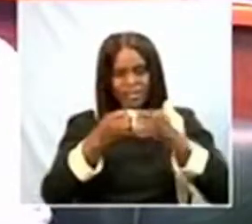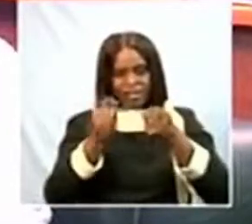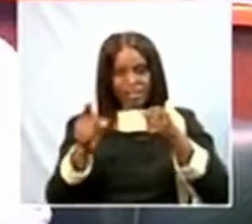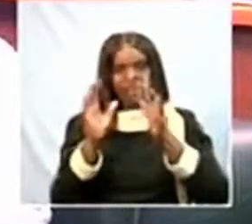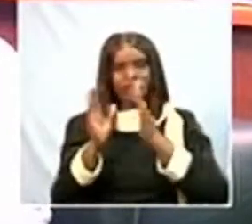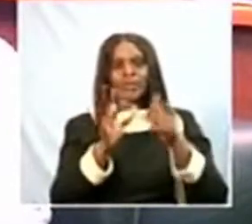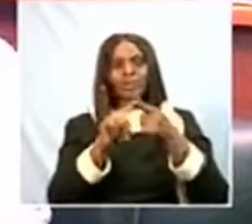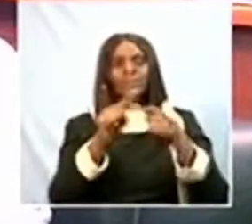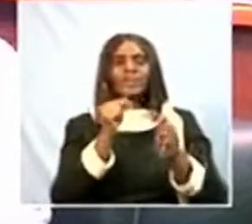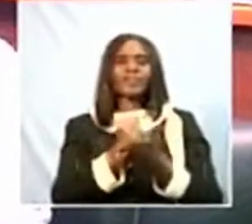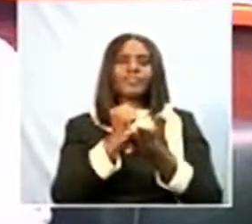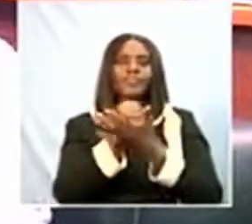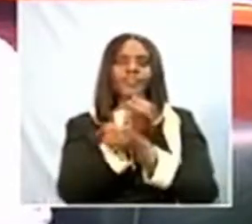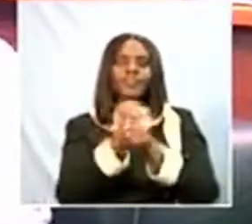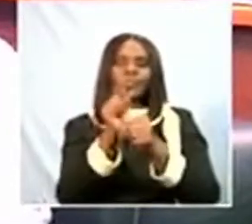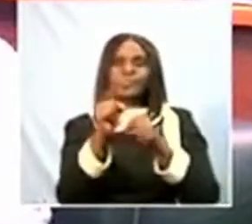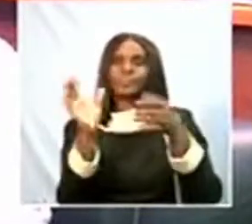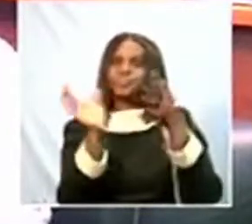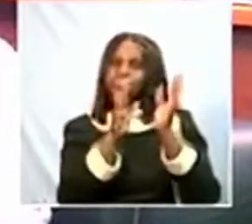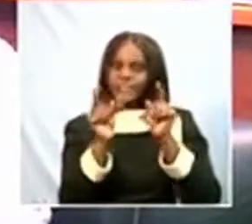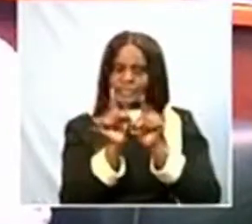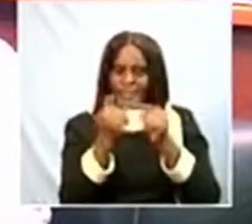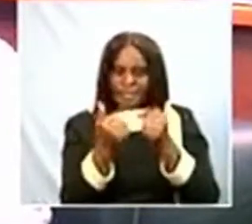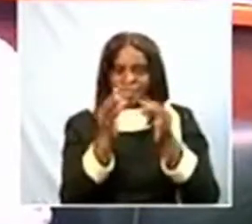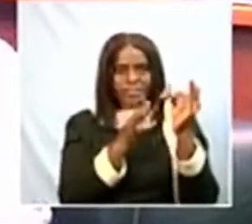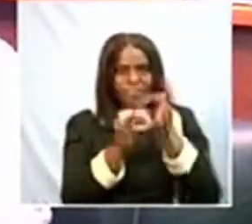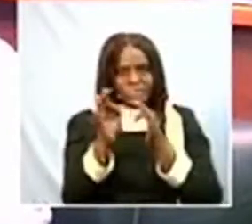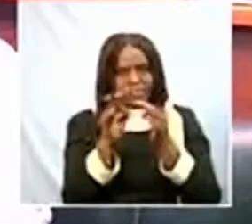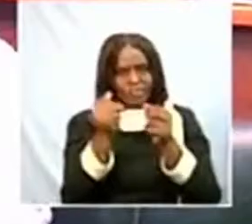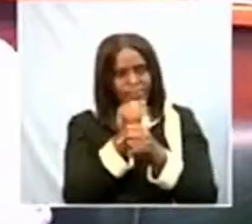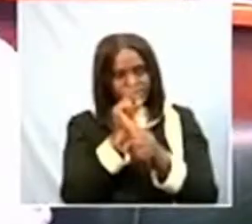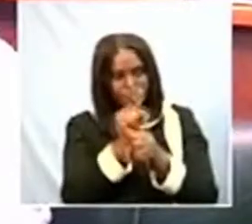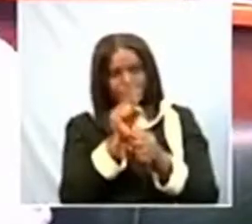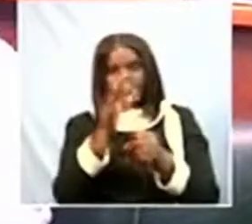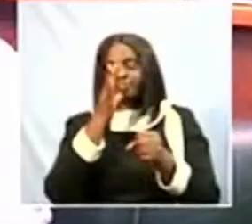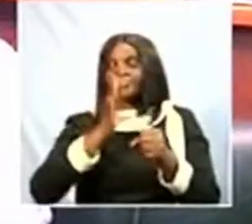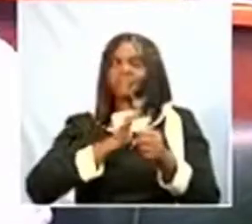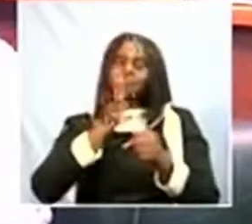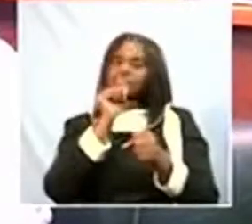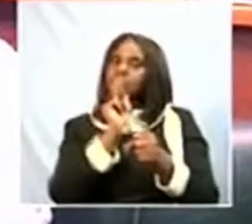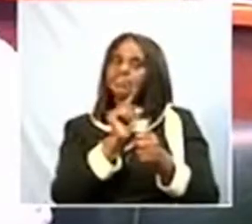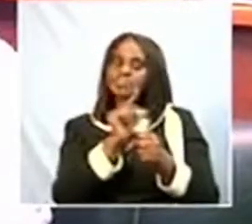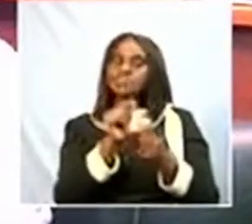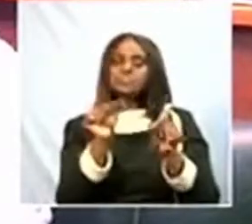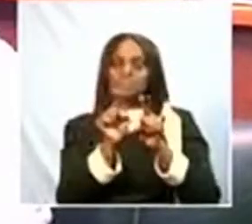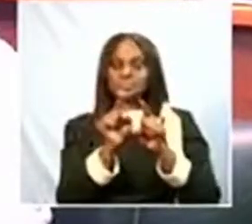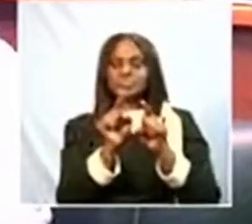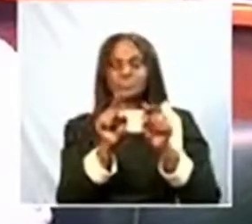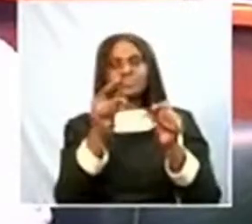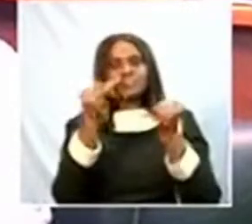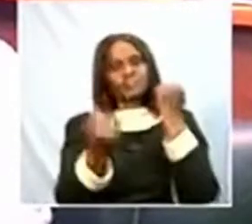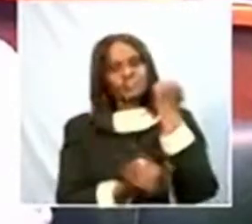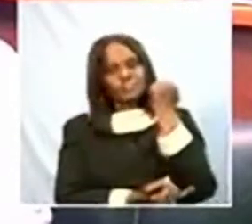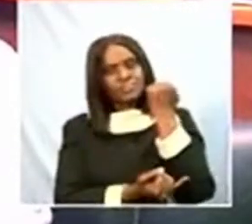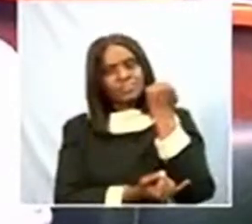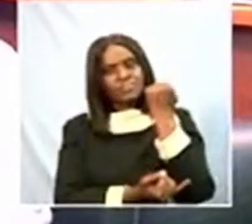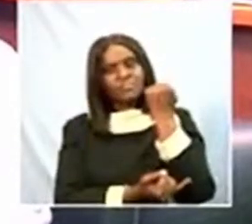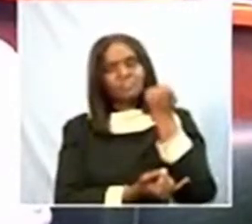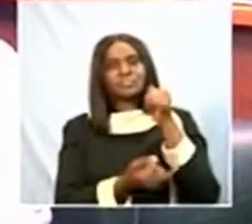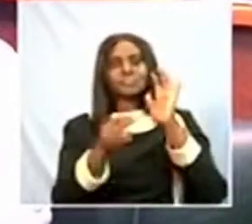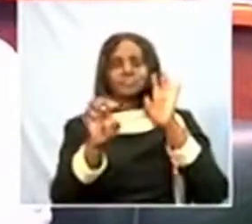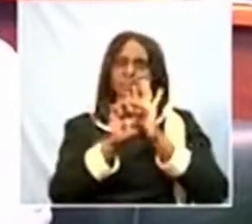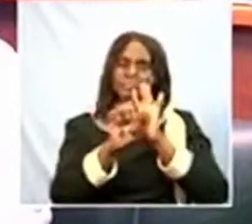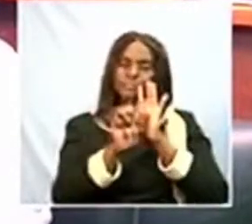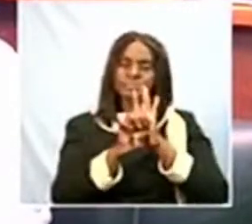fight climate change. Madam Speaker, allow me to state down the solutions. Madam Speaker, by introducing clubs such as poetry